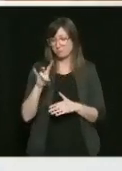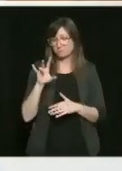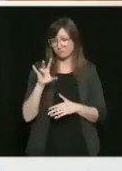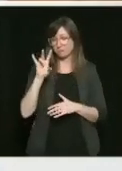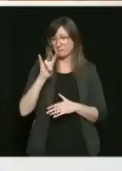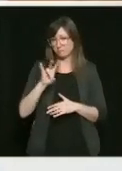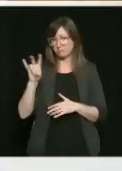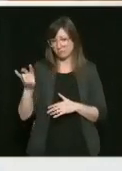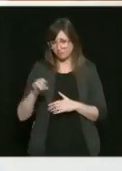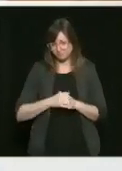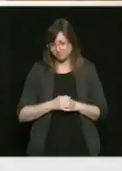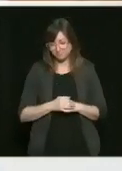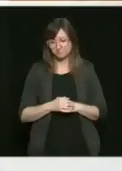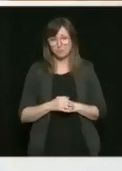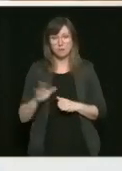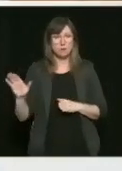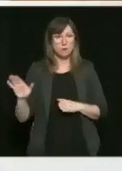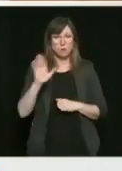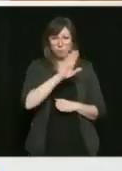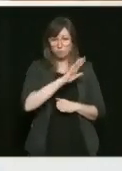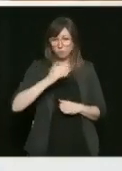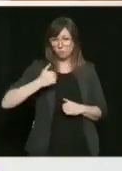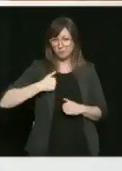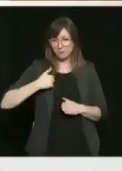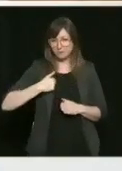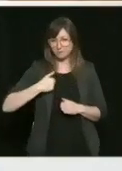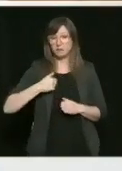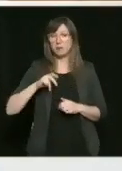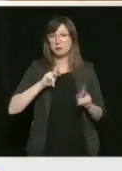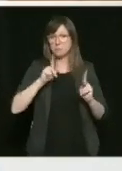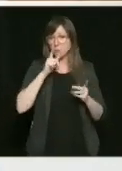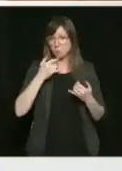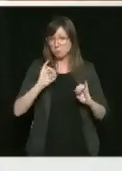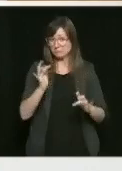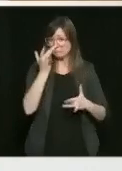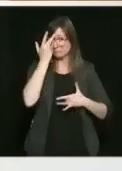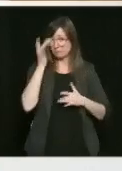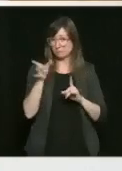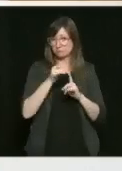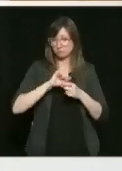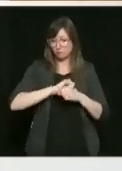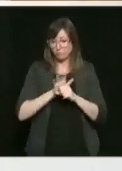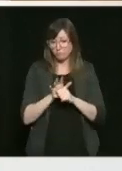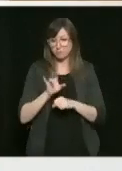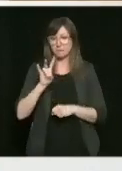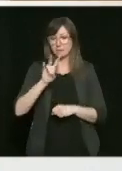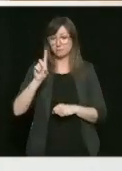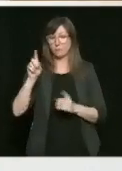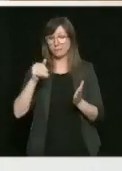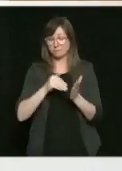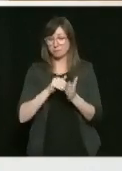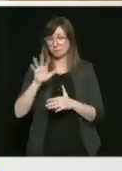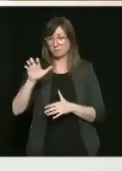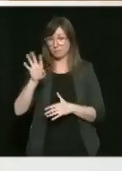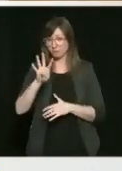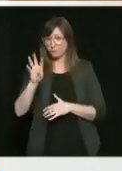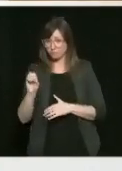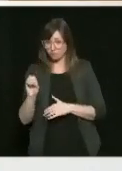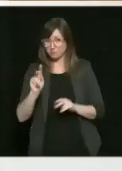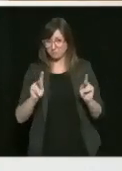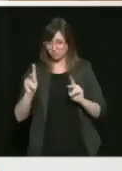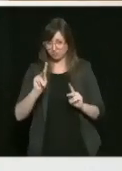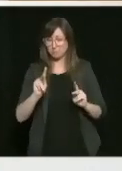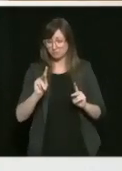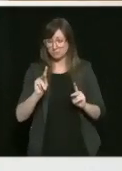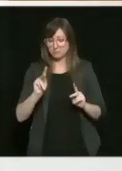12,777 deaths. Nationally, there are over 71,540 active cases across the country.